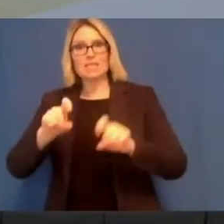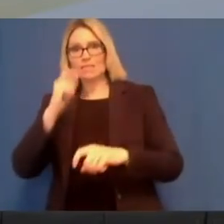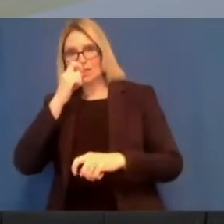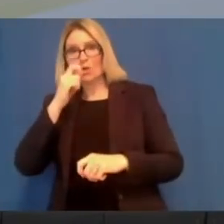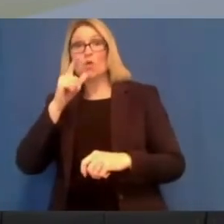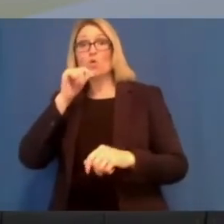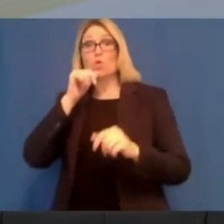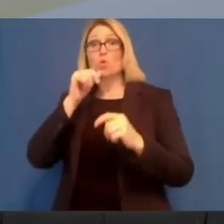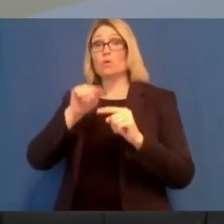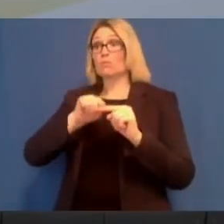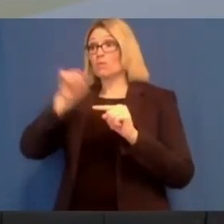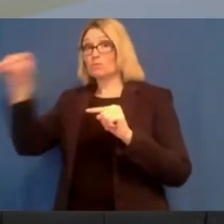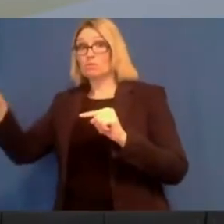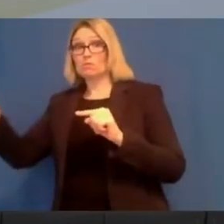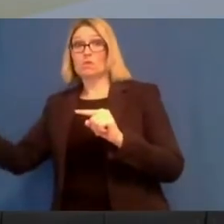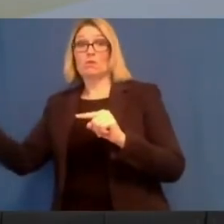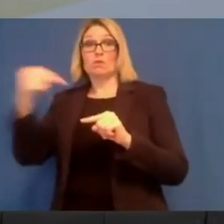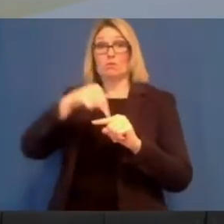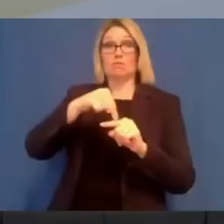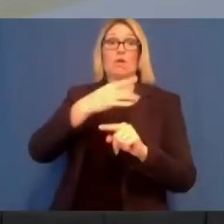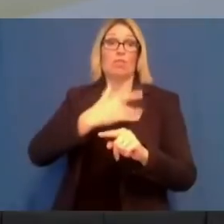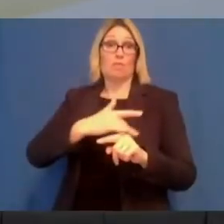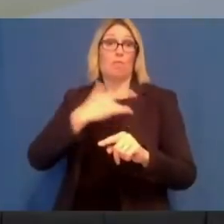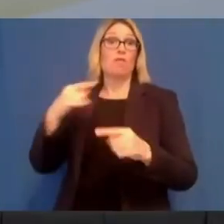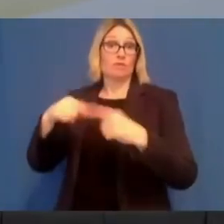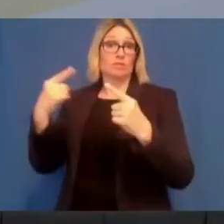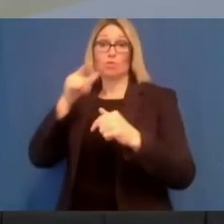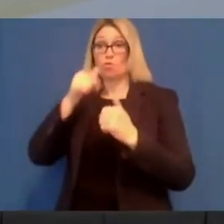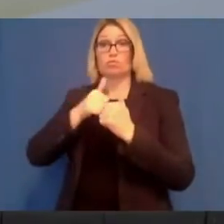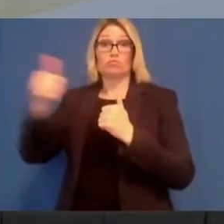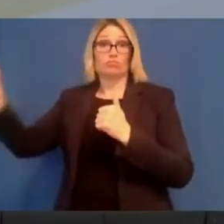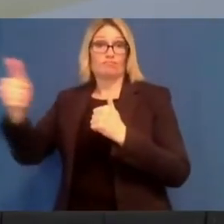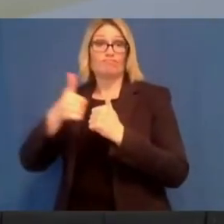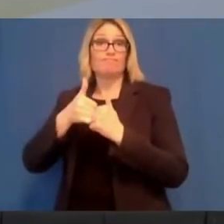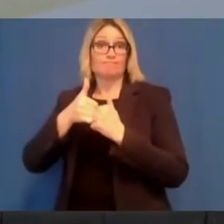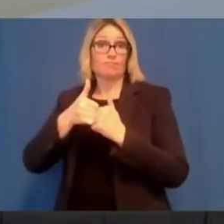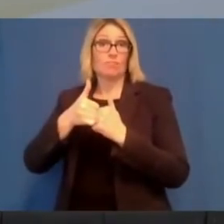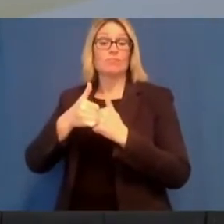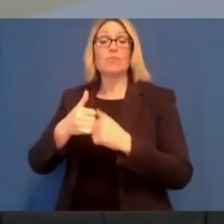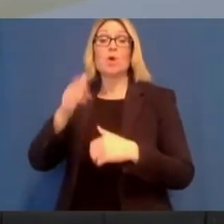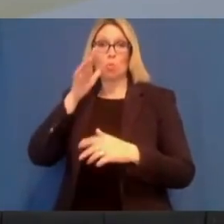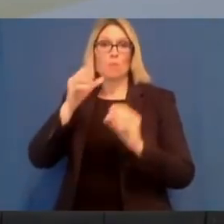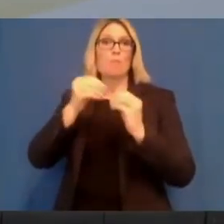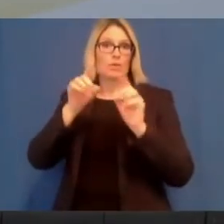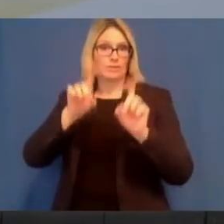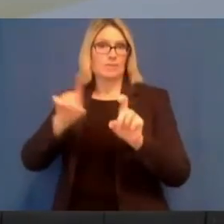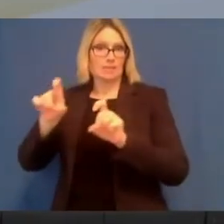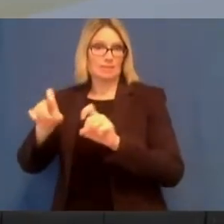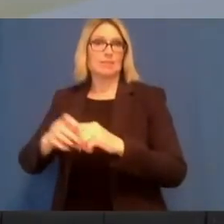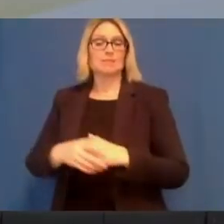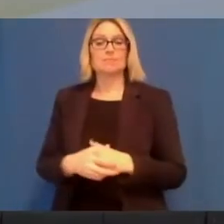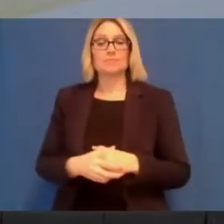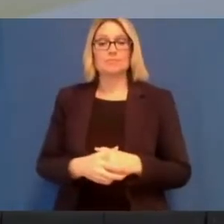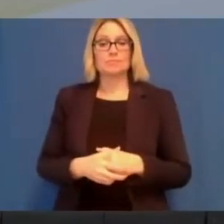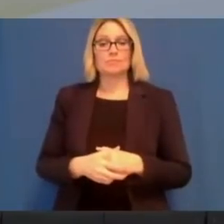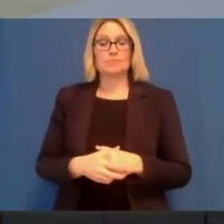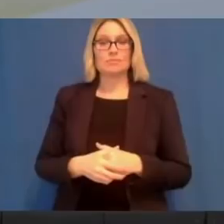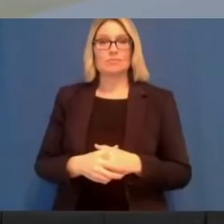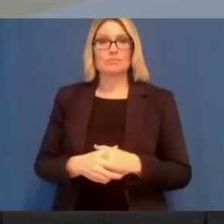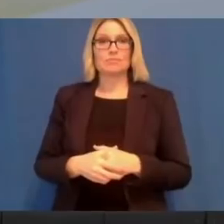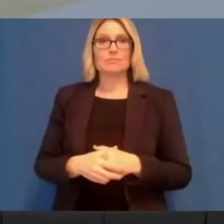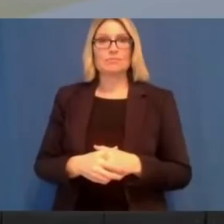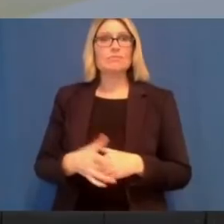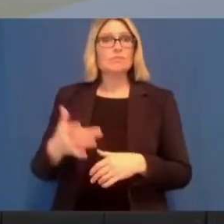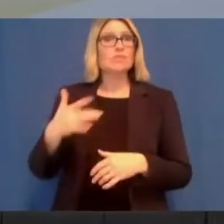out of or coming into the province and following up. We have, that's something that I think has been one of